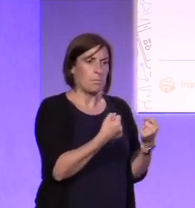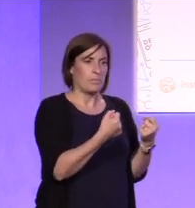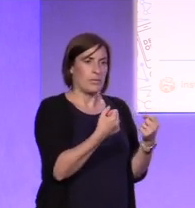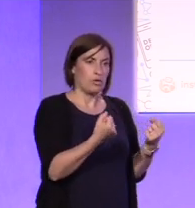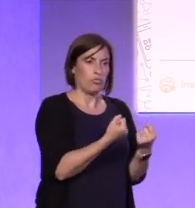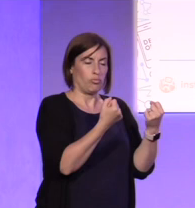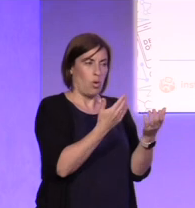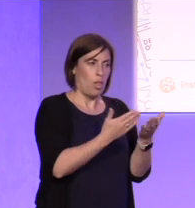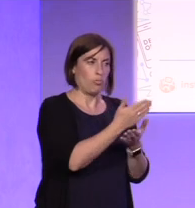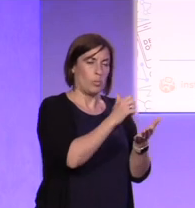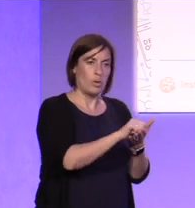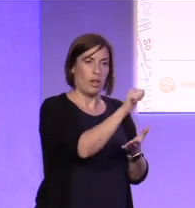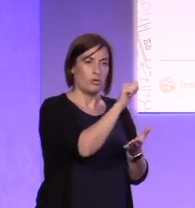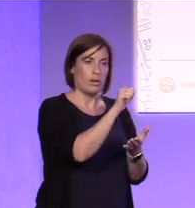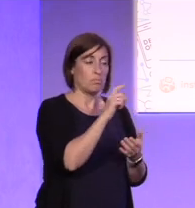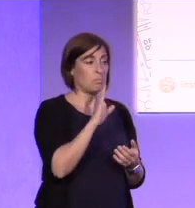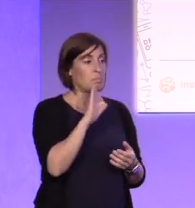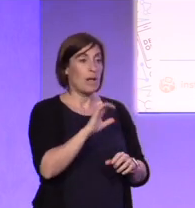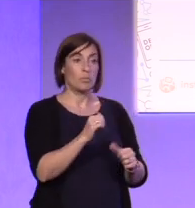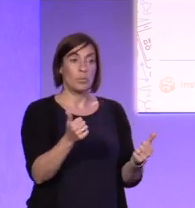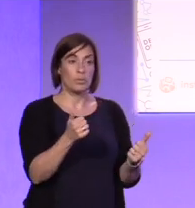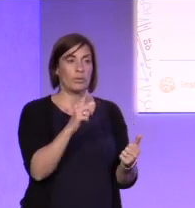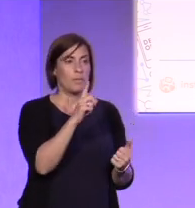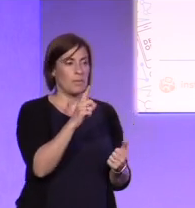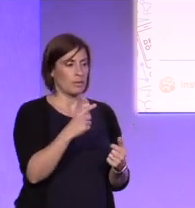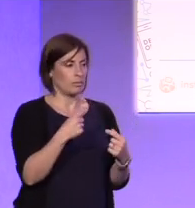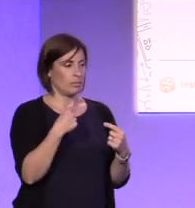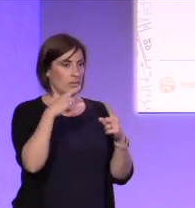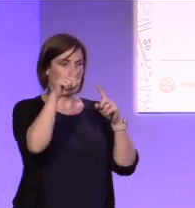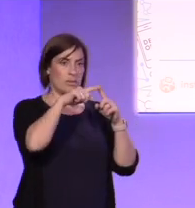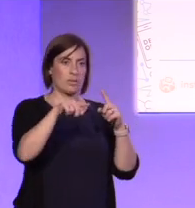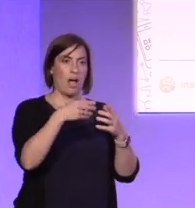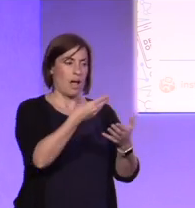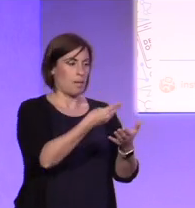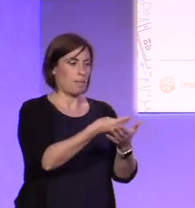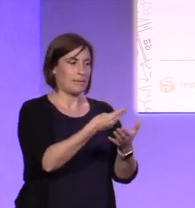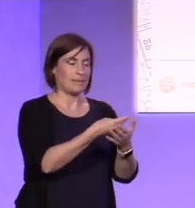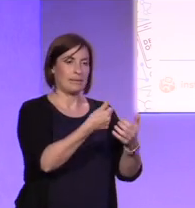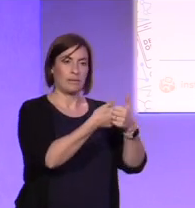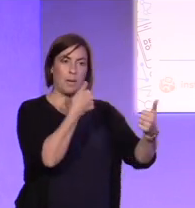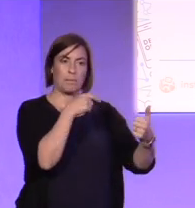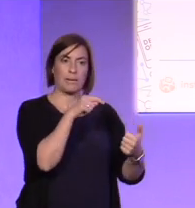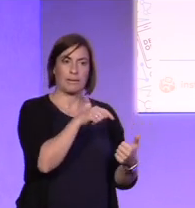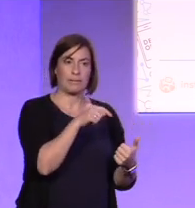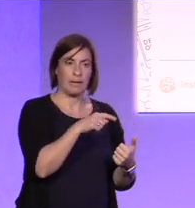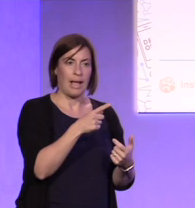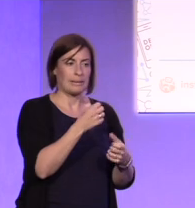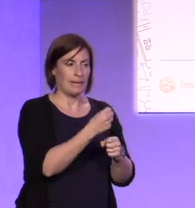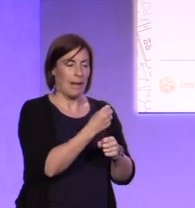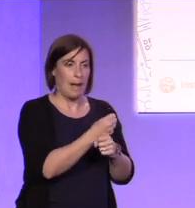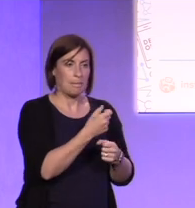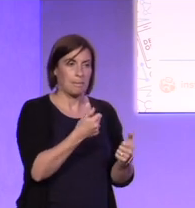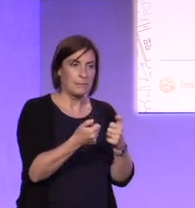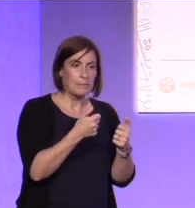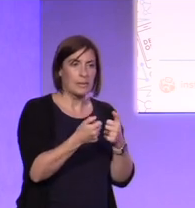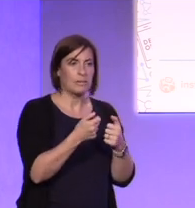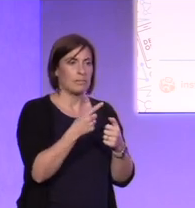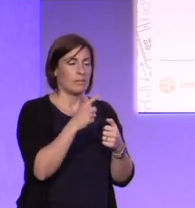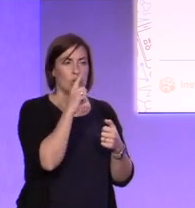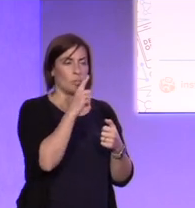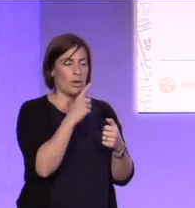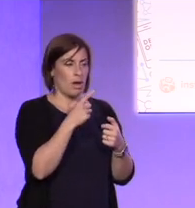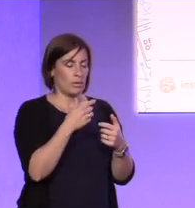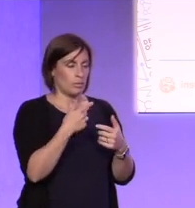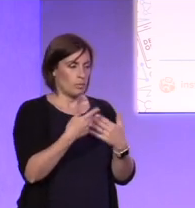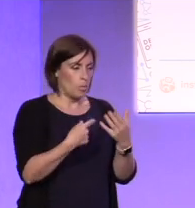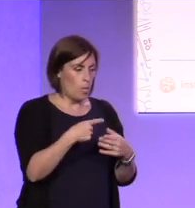all sounds fantastic, but at Sky Betting and Gaming, there's a lot of work to do. And we can't spend all of our time working on metrics and culture.